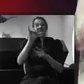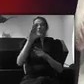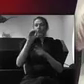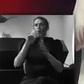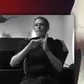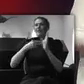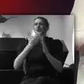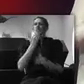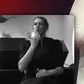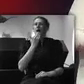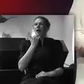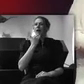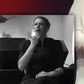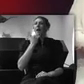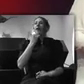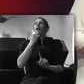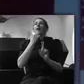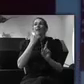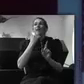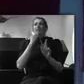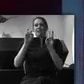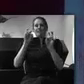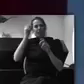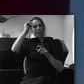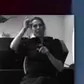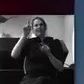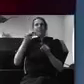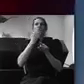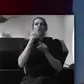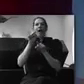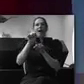Glycoscience is the new frontier in medical science.